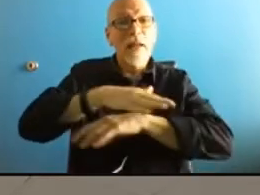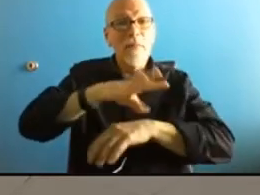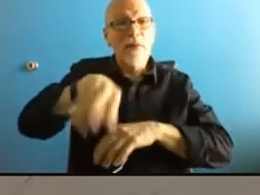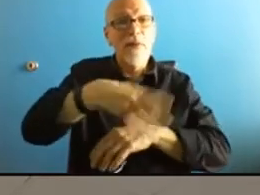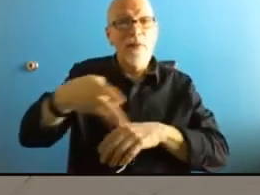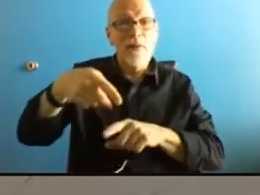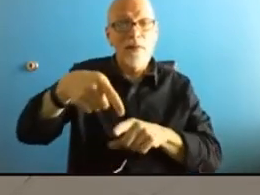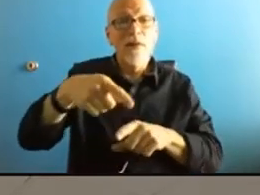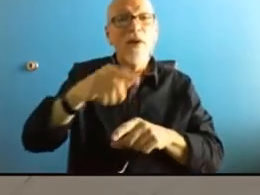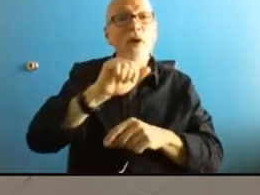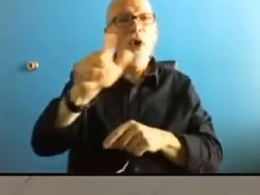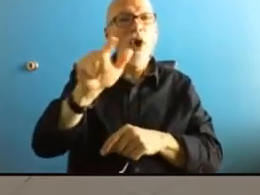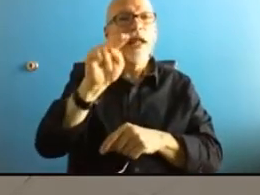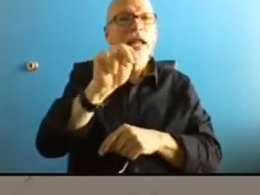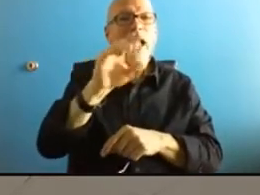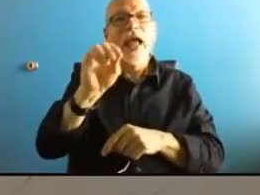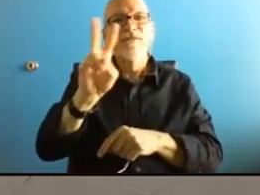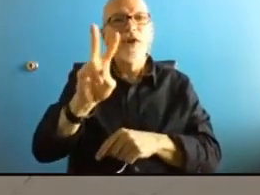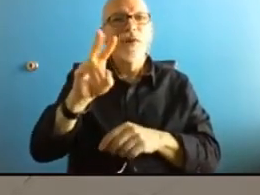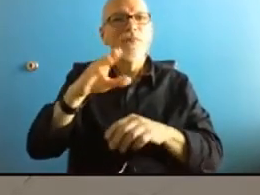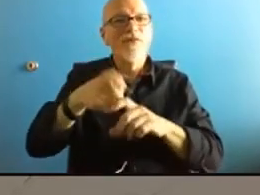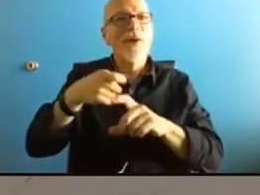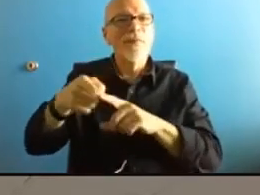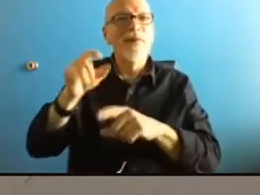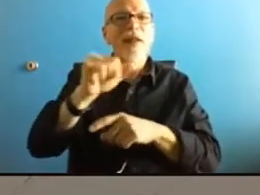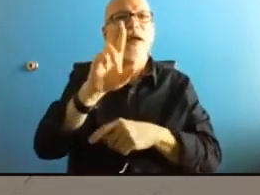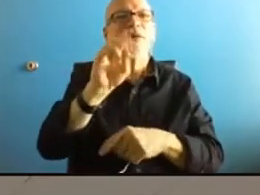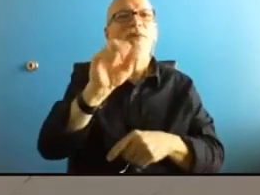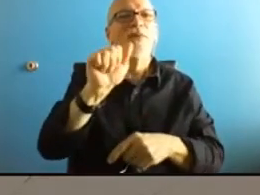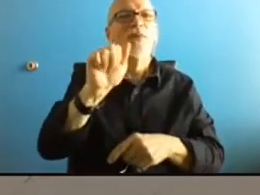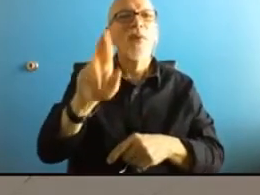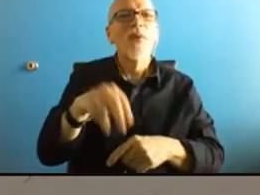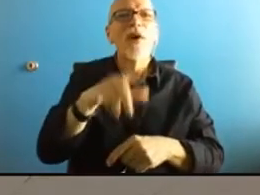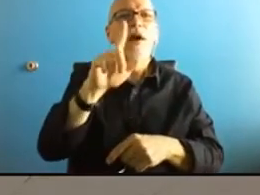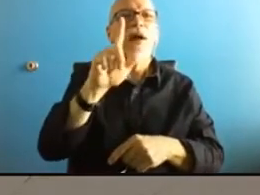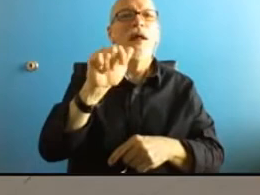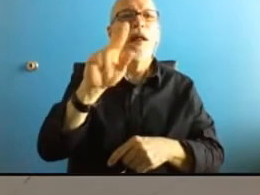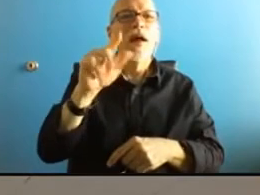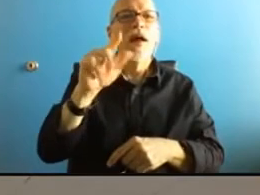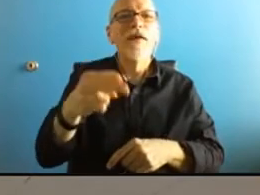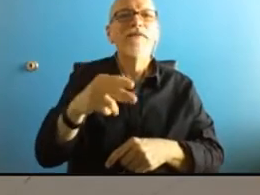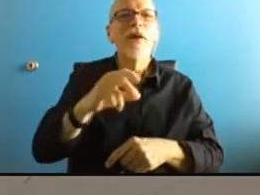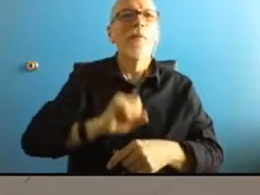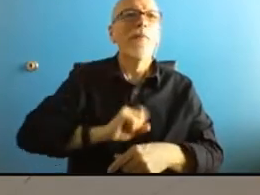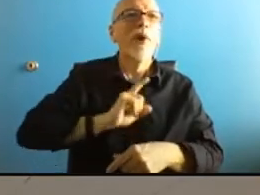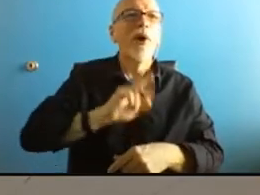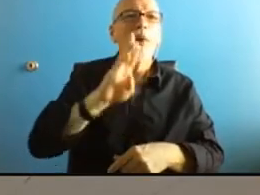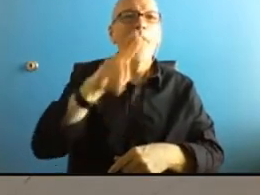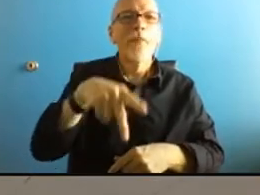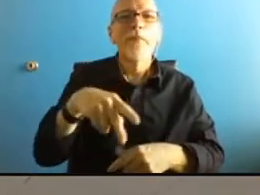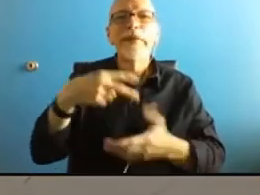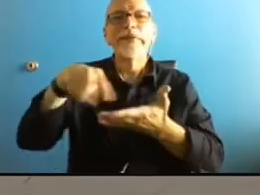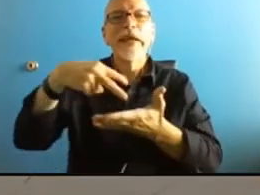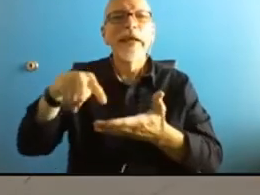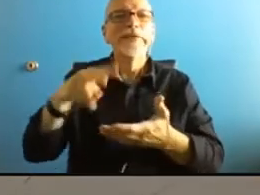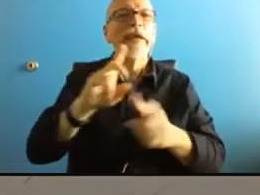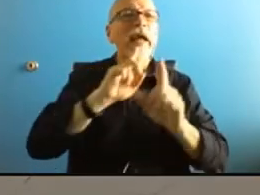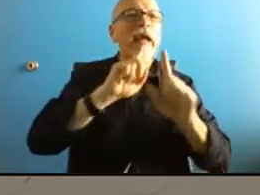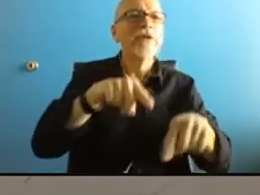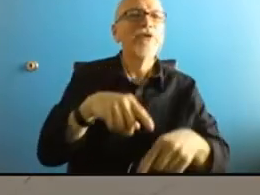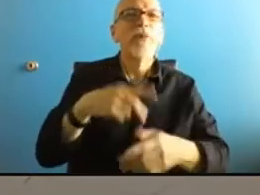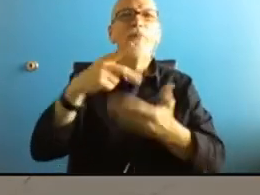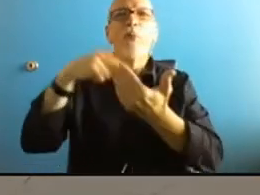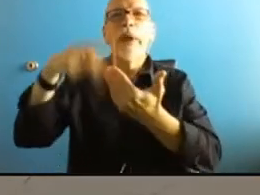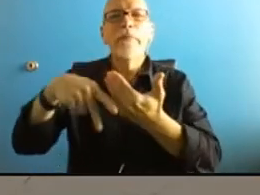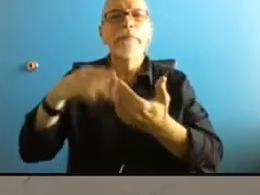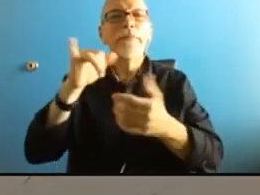from vocabulary from the Dash robot, like roar, laugh, burp, dance, answer, program. Because now, like the